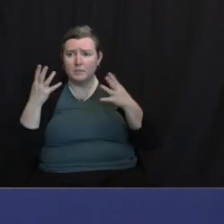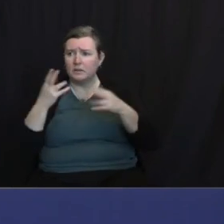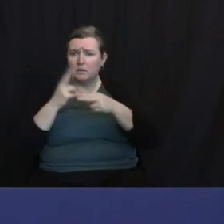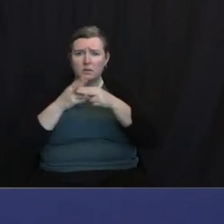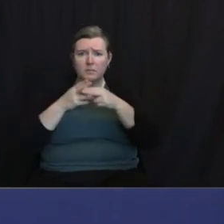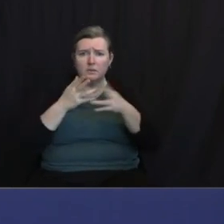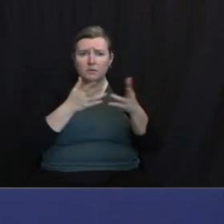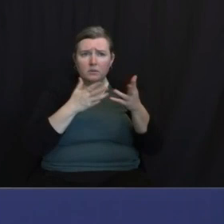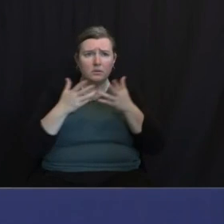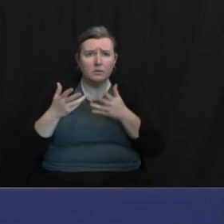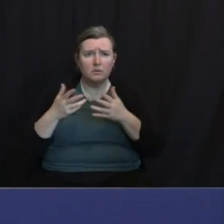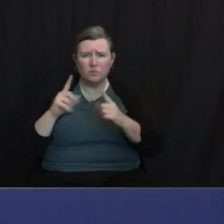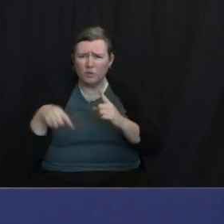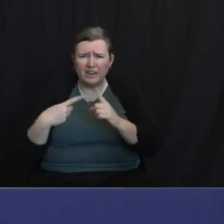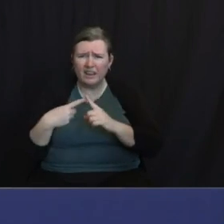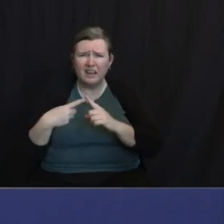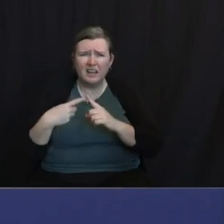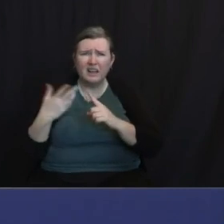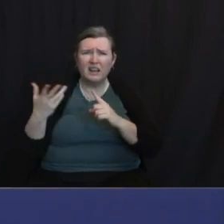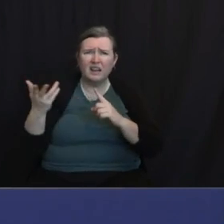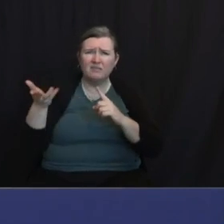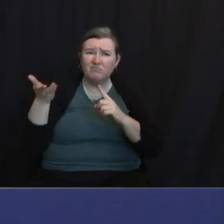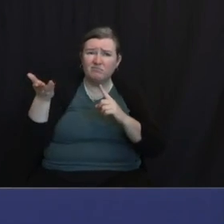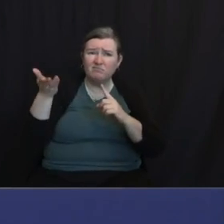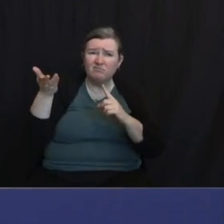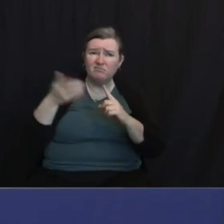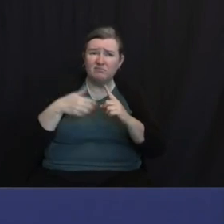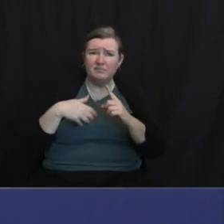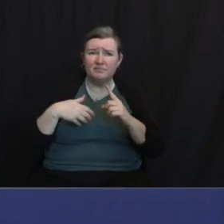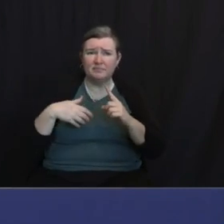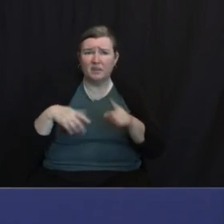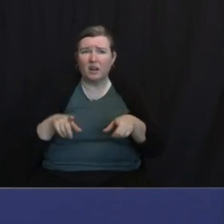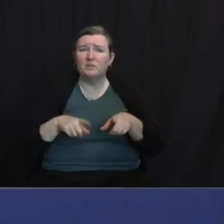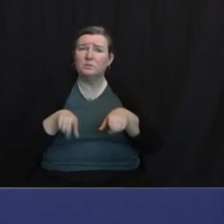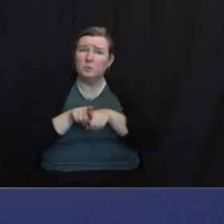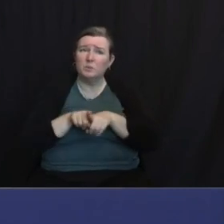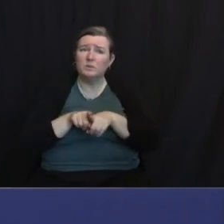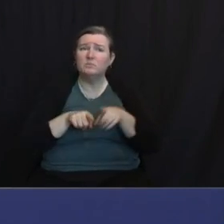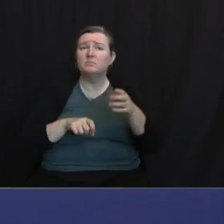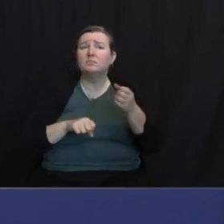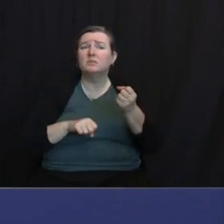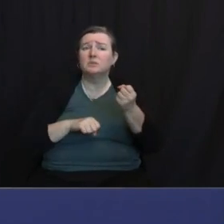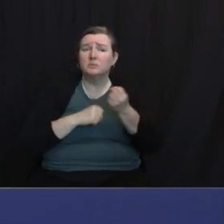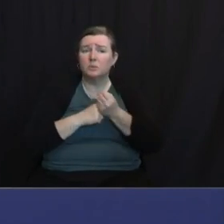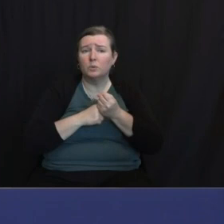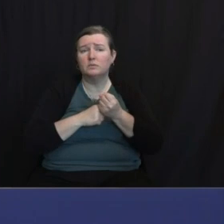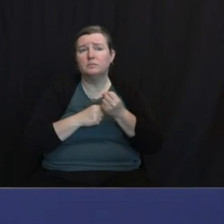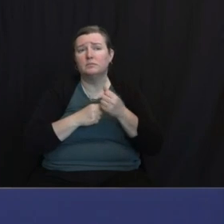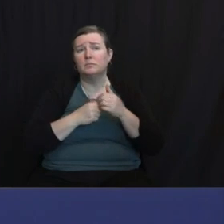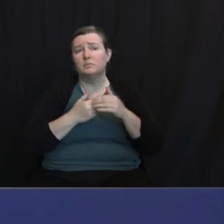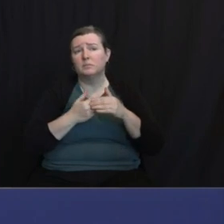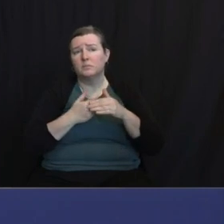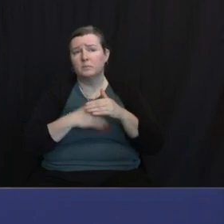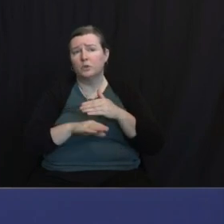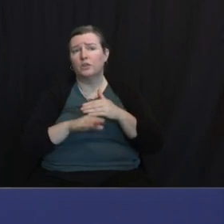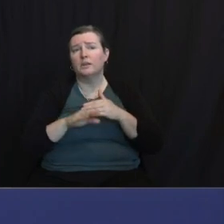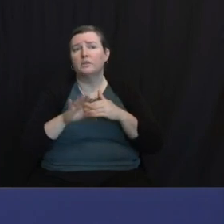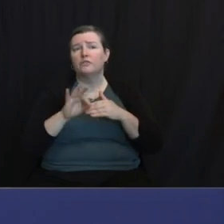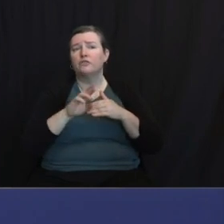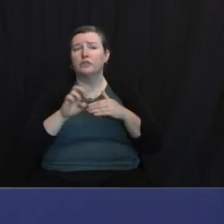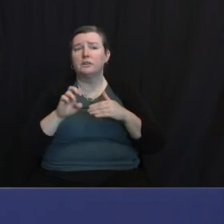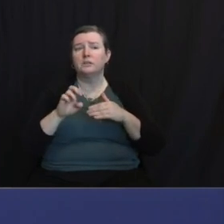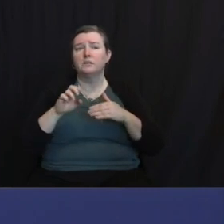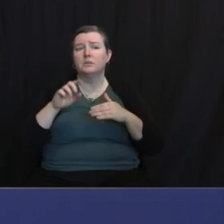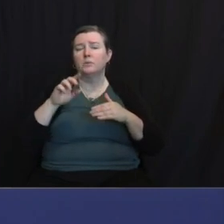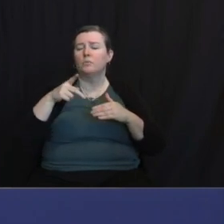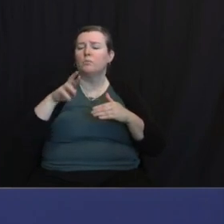situation? From Raven Santana, do you support the Reproductive Freedom Act, which would codify the right to abortion in state law and